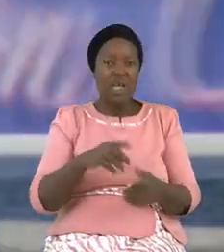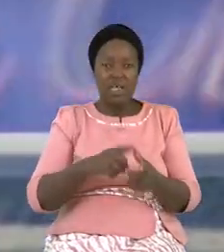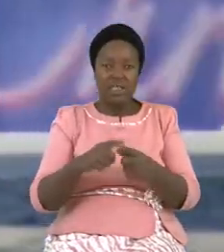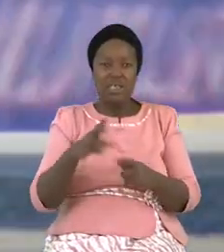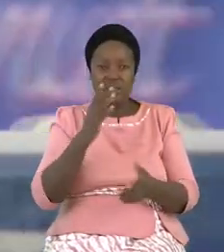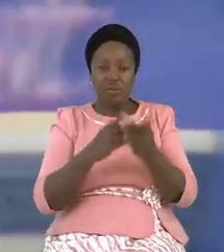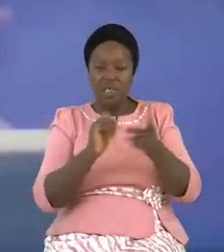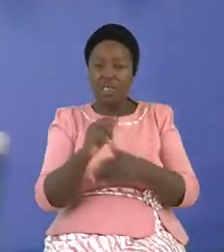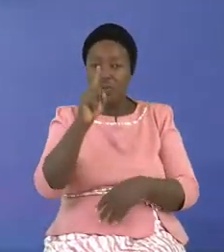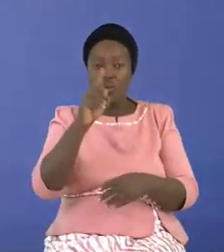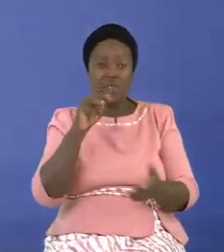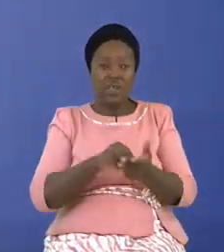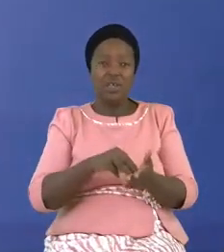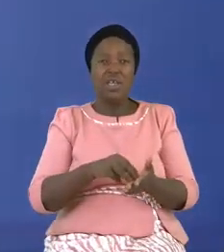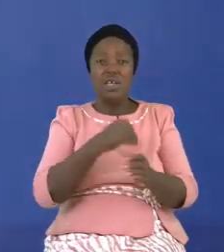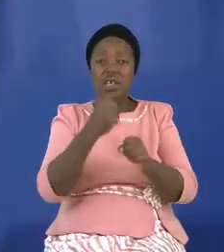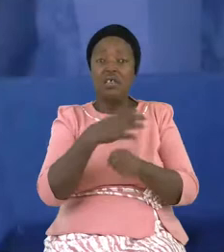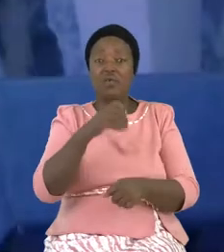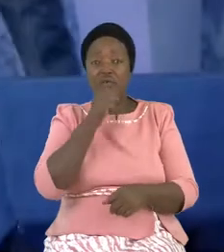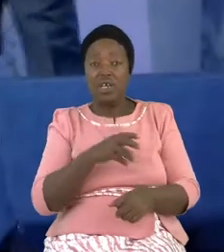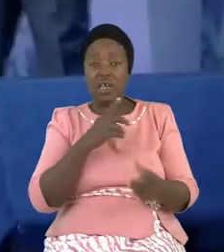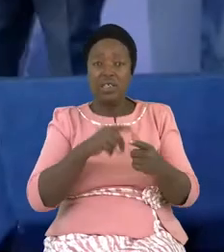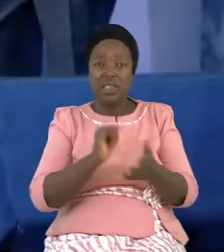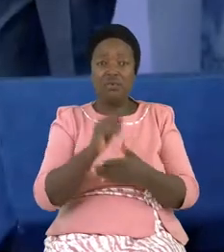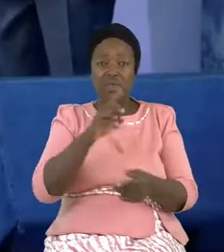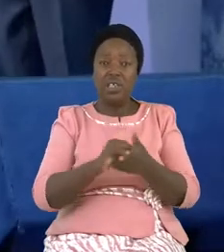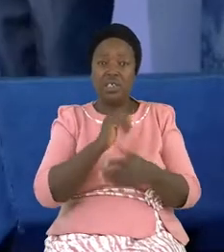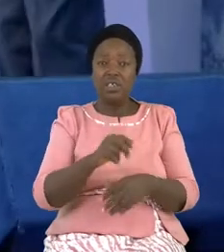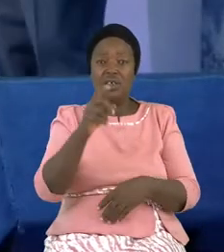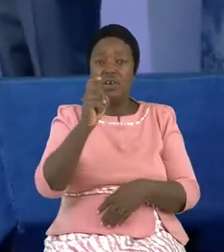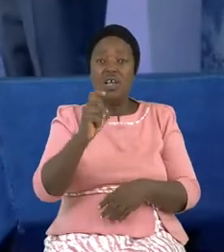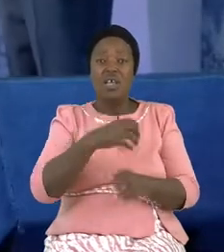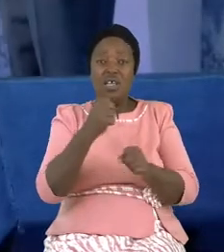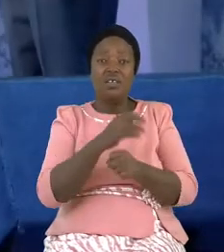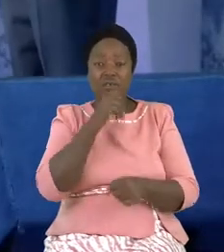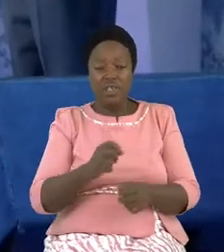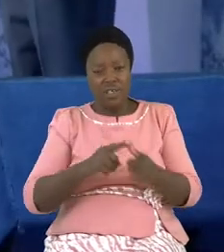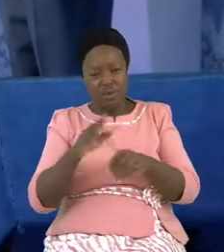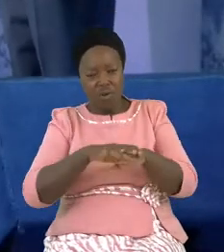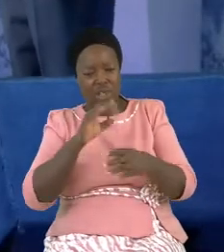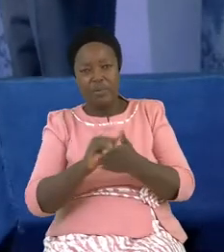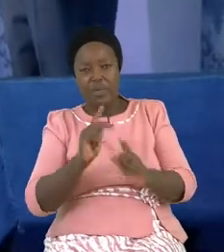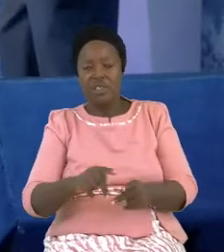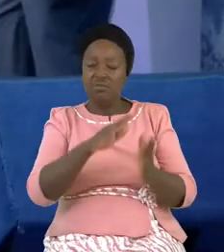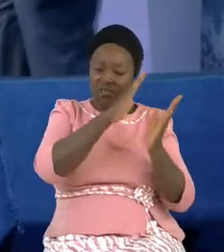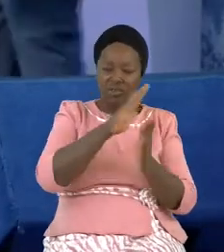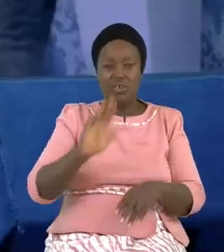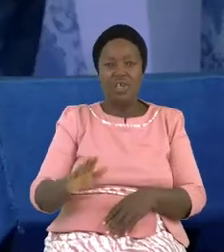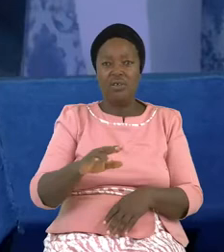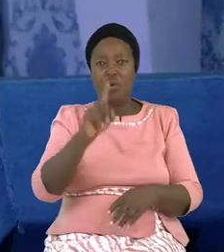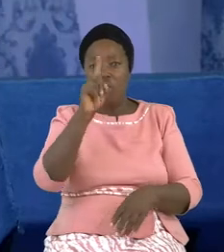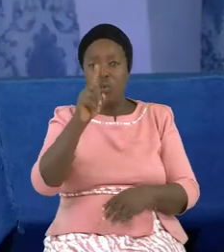can tell the one that is 100 years of age, a little child now. 1,000, 2,000,